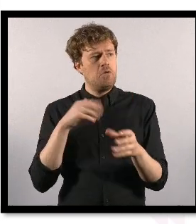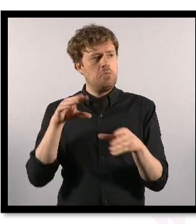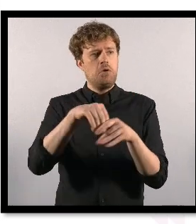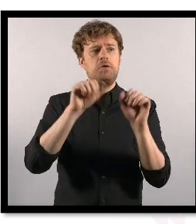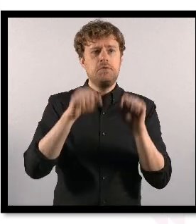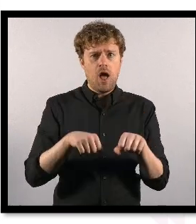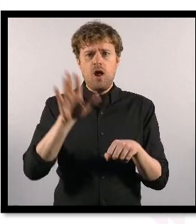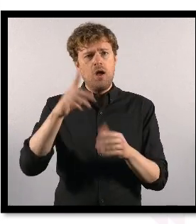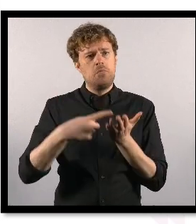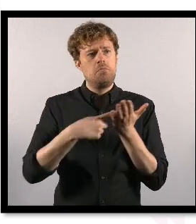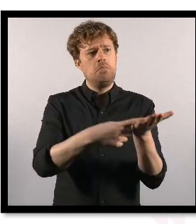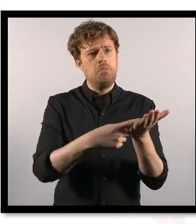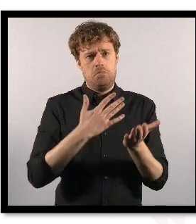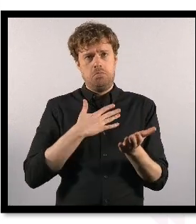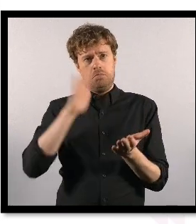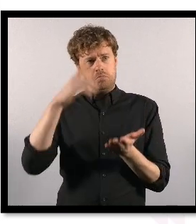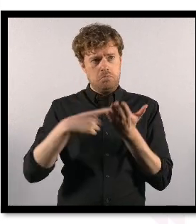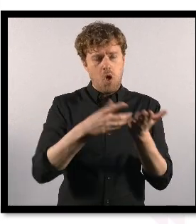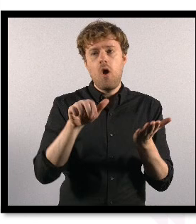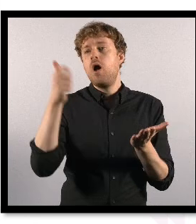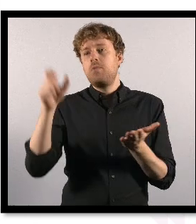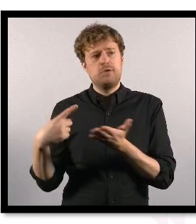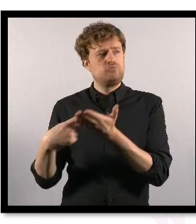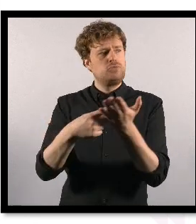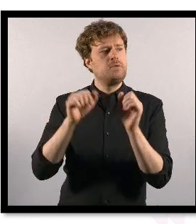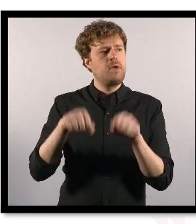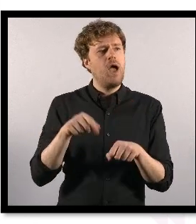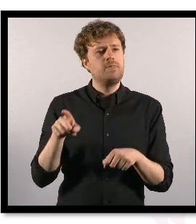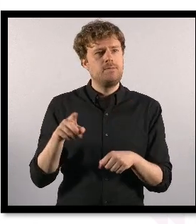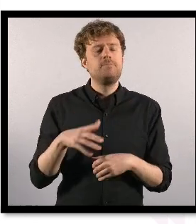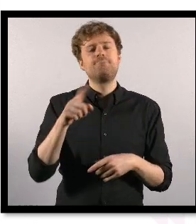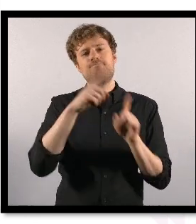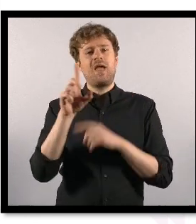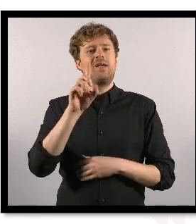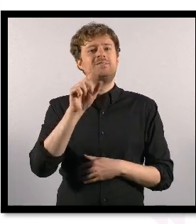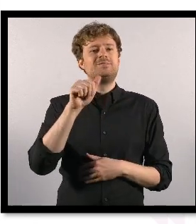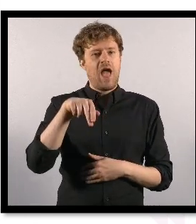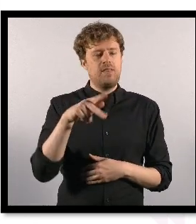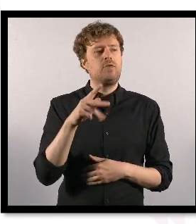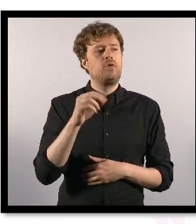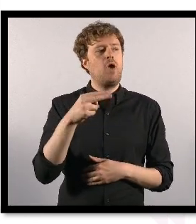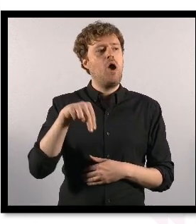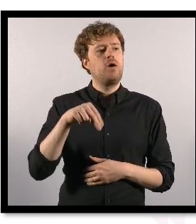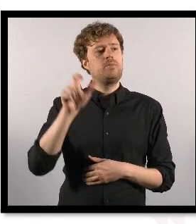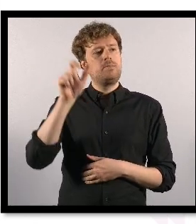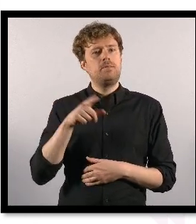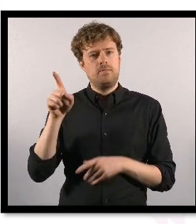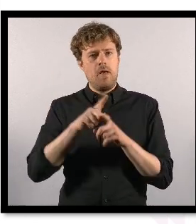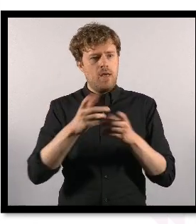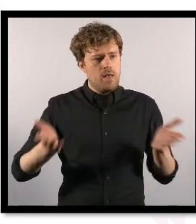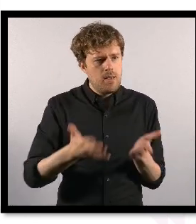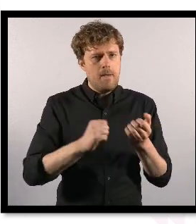to look for roles where they can bring their expertise and learn. You can gain an awful lot